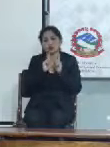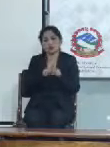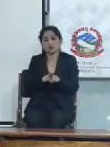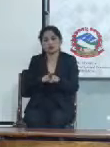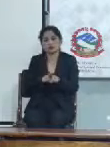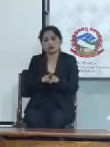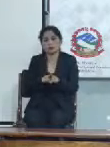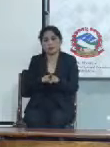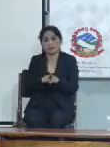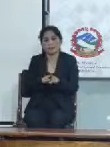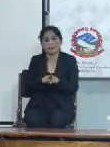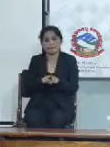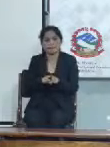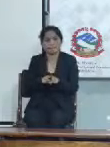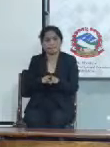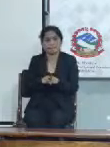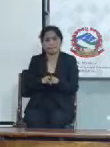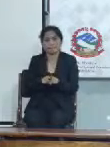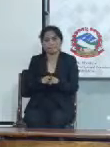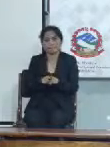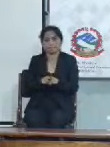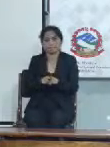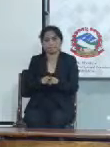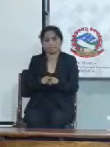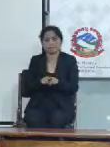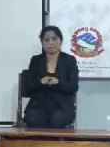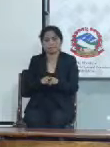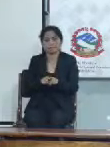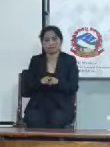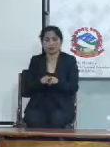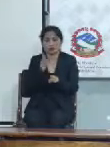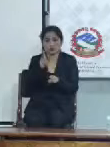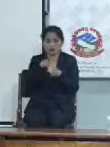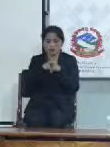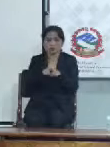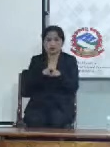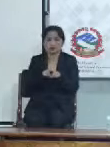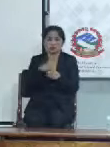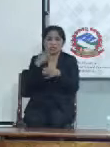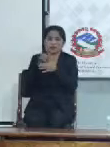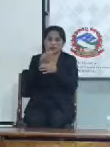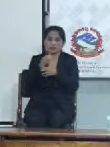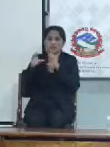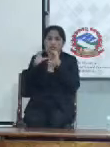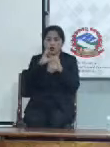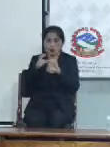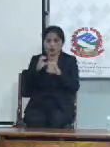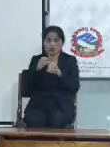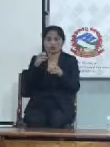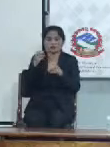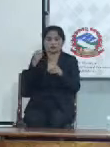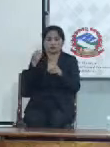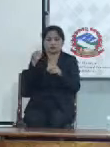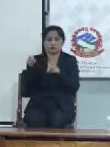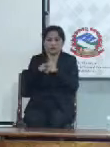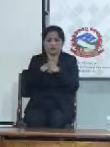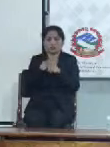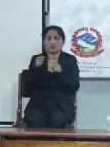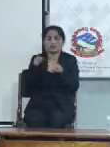So likewise, emergency communication frequencies are assigned. For example, like in a provincial